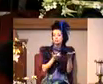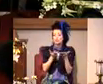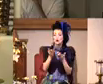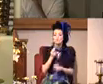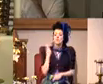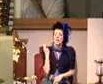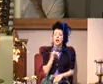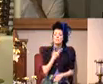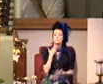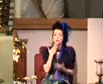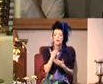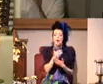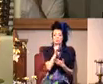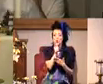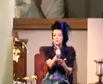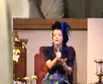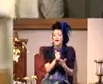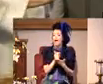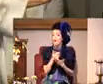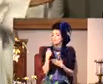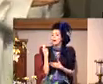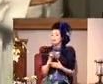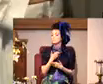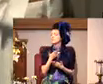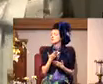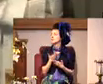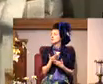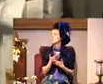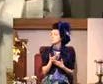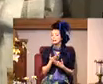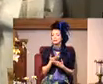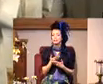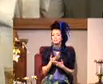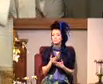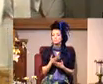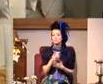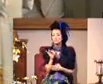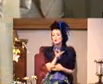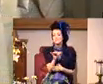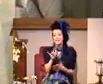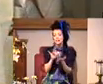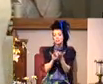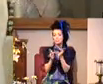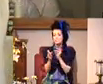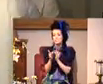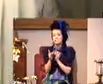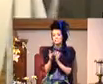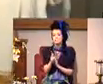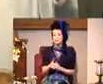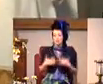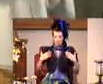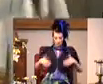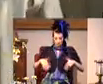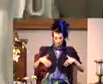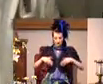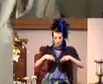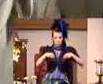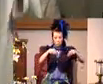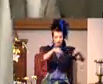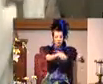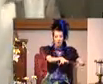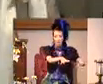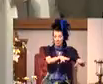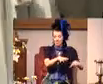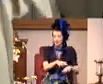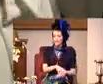well. What would it be like if we left those linen clothes behind in the tomb this morning and stepped out into a new